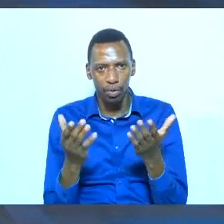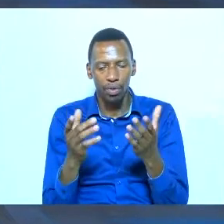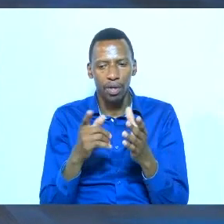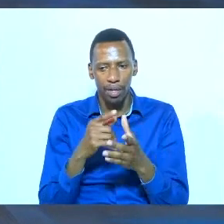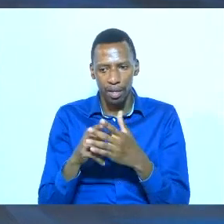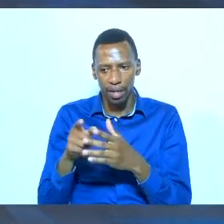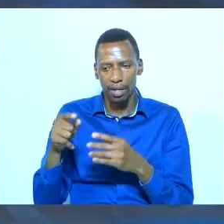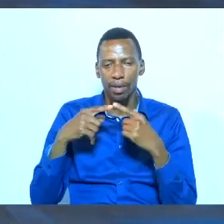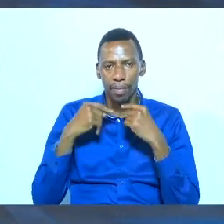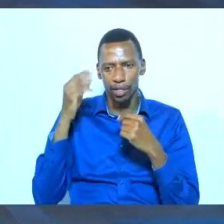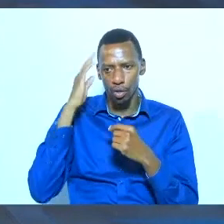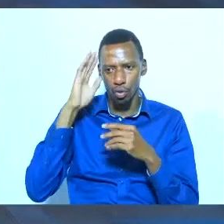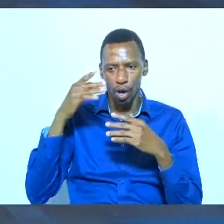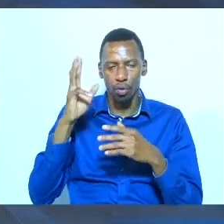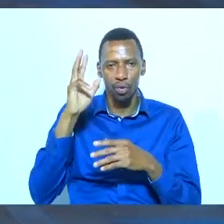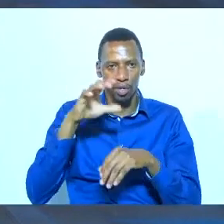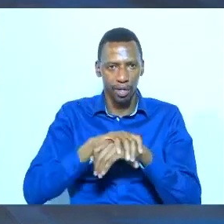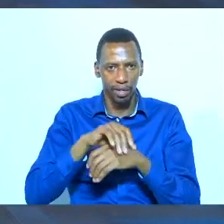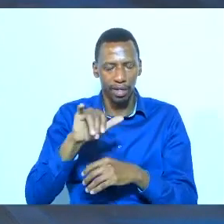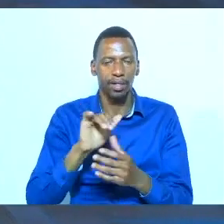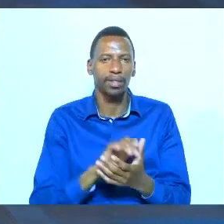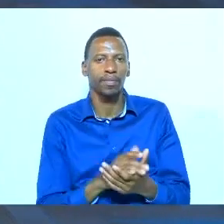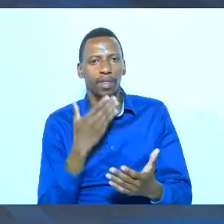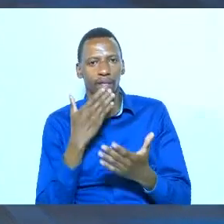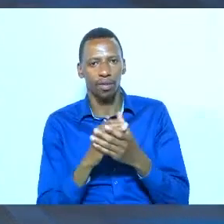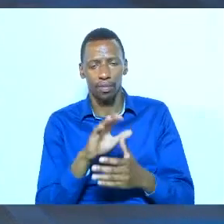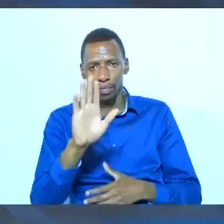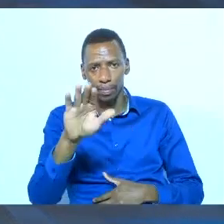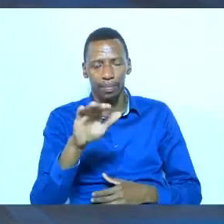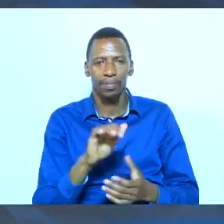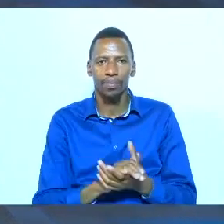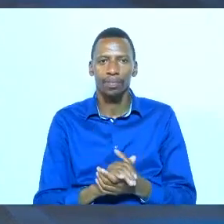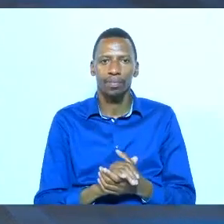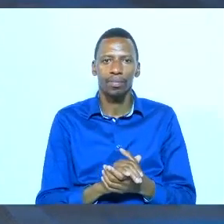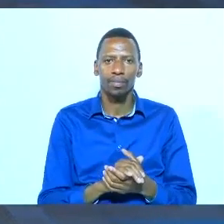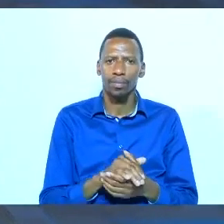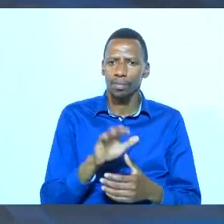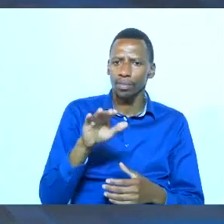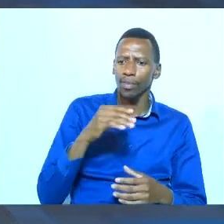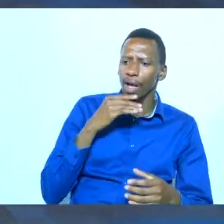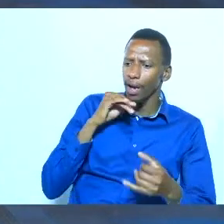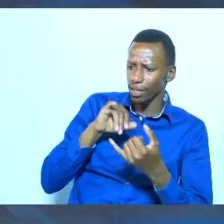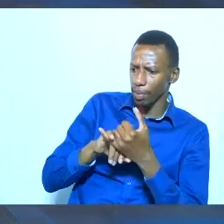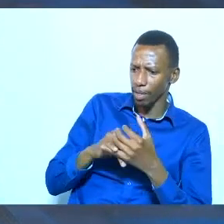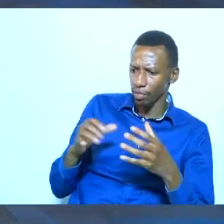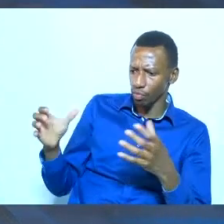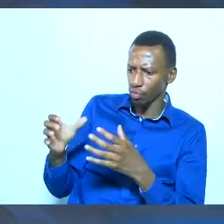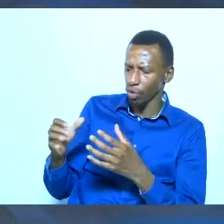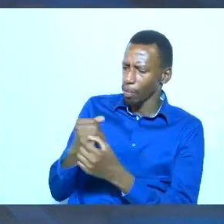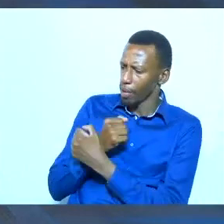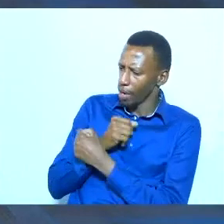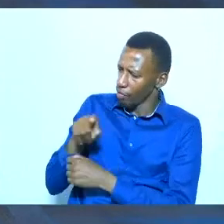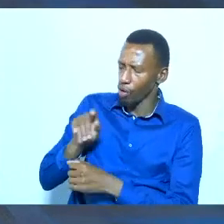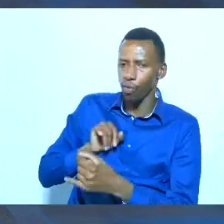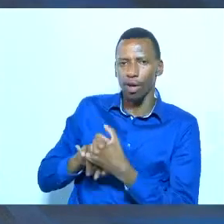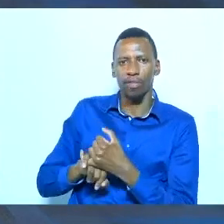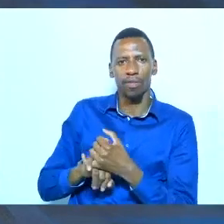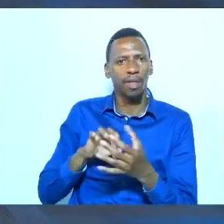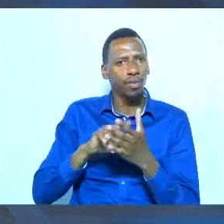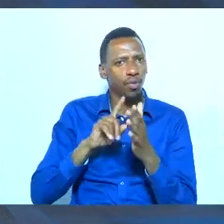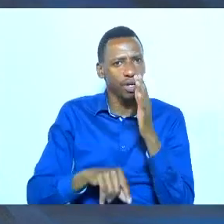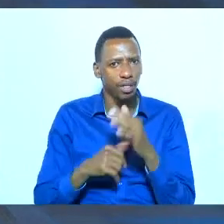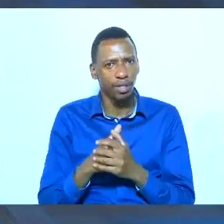knows how you will get it. Thank you. Now, listen to this. Husbands, love your wives. Oh, what does it